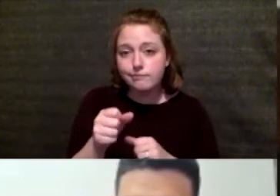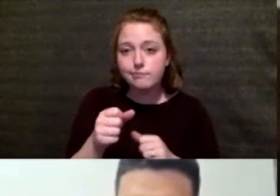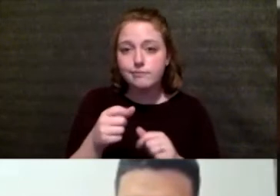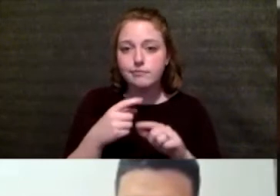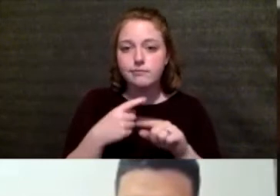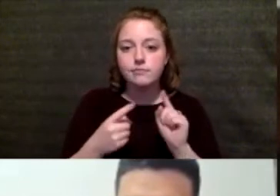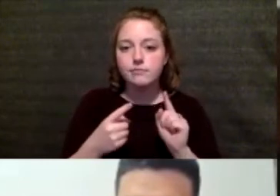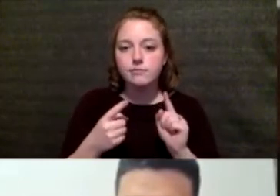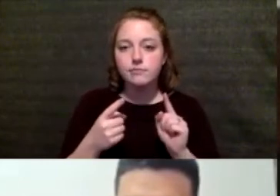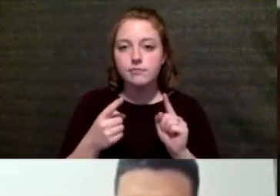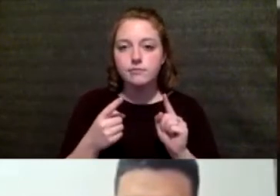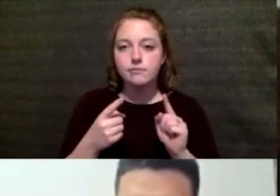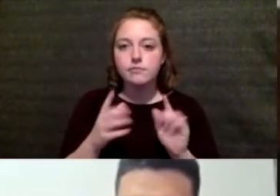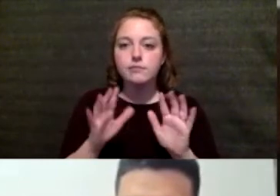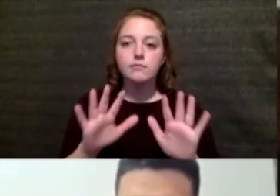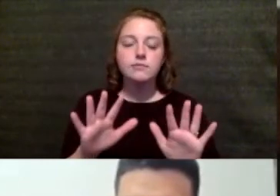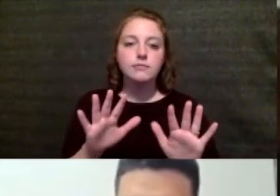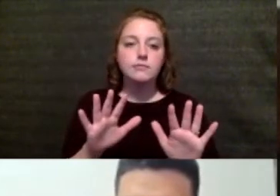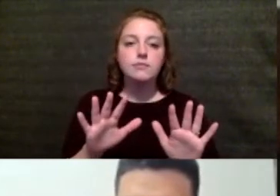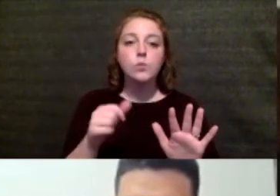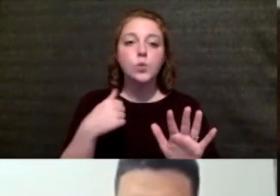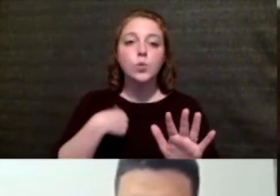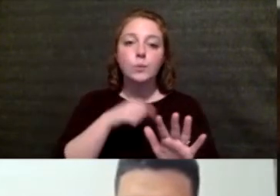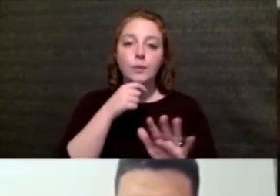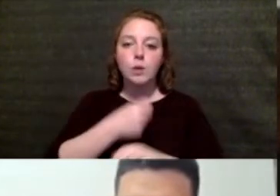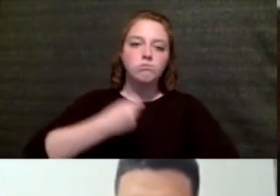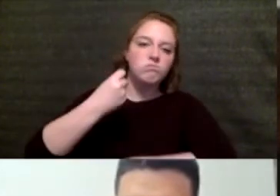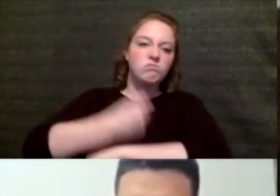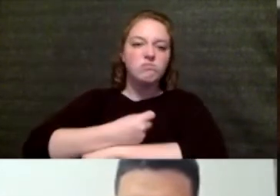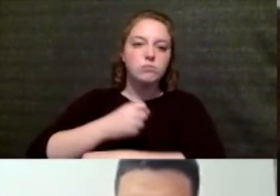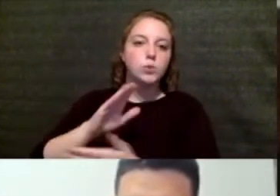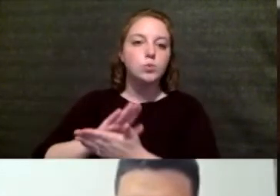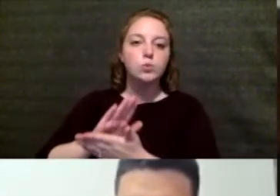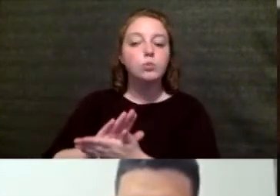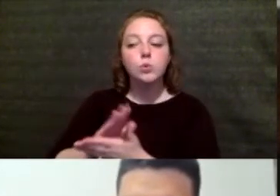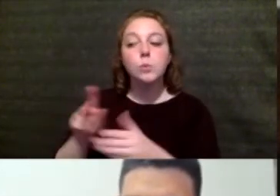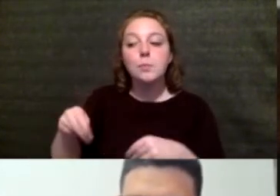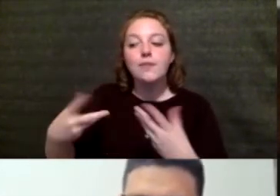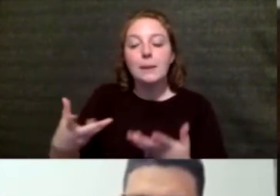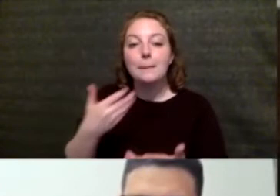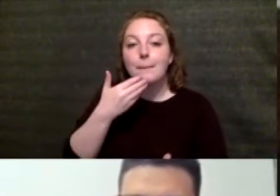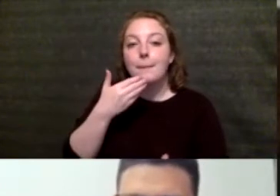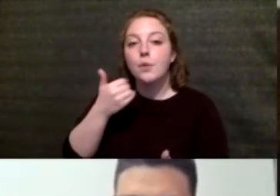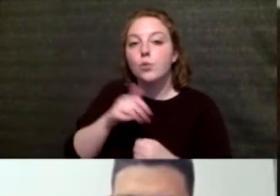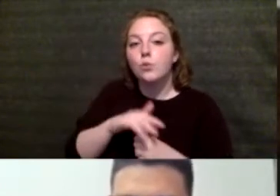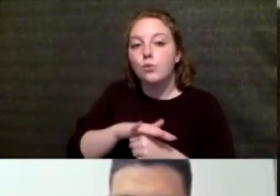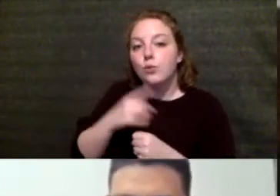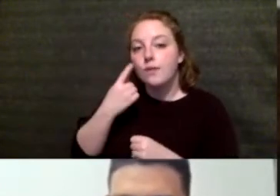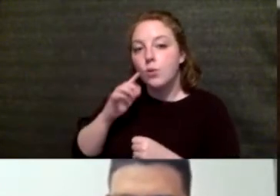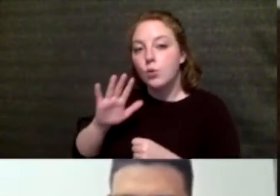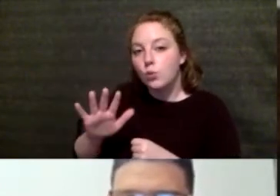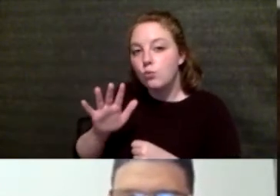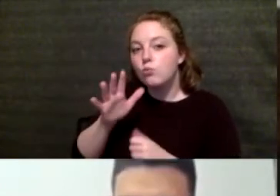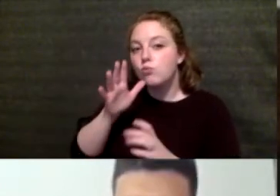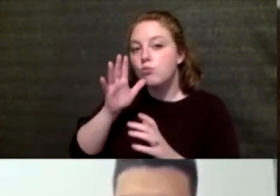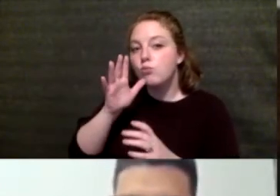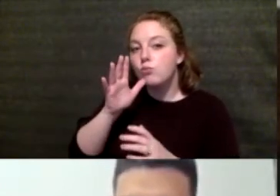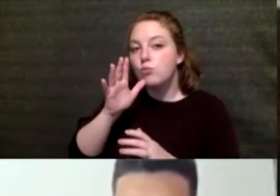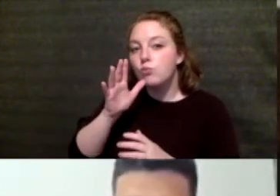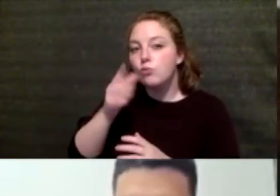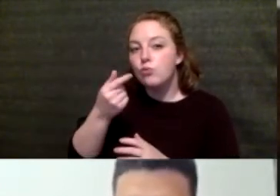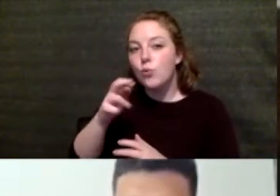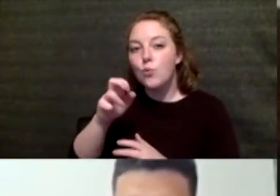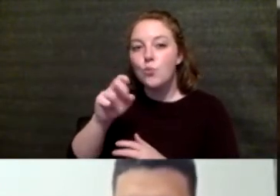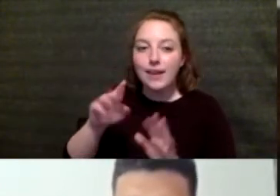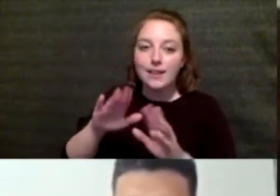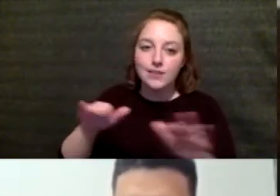And then look, we're not quote unquote, closing your school as much as providing a facility that for your, for your grandchildren, your great-grandchildren is